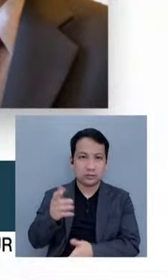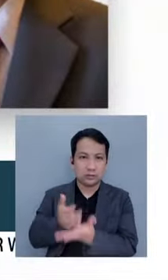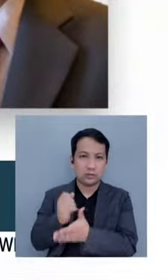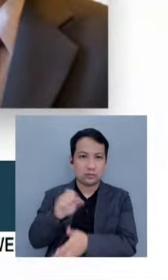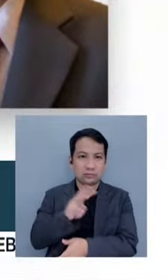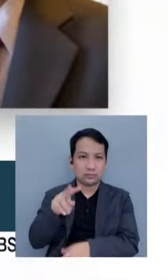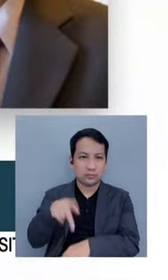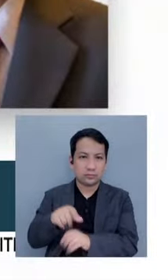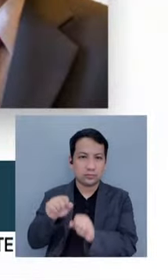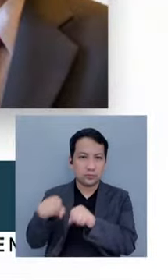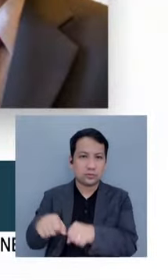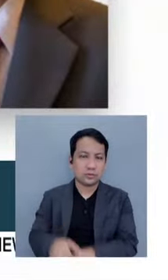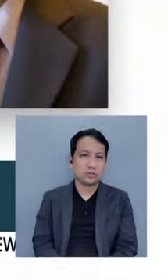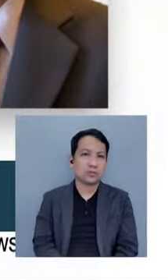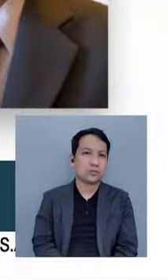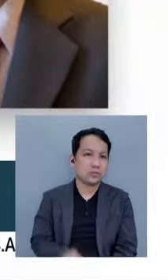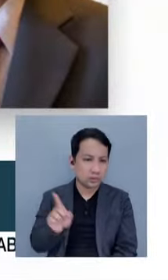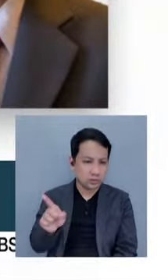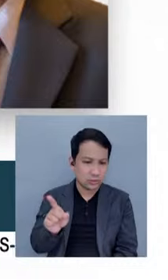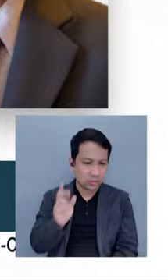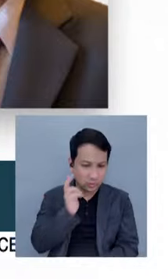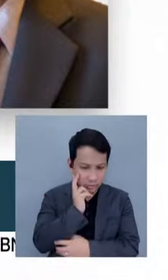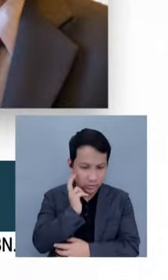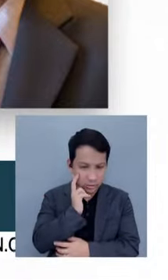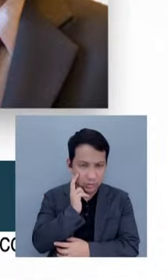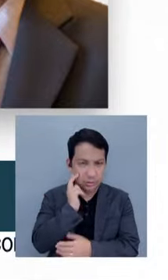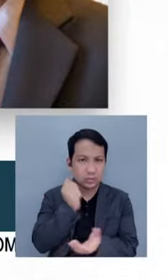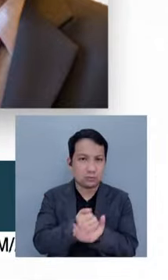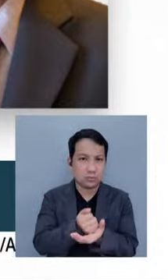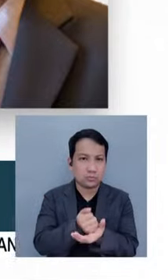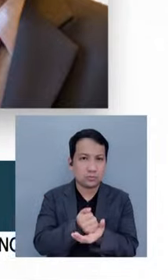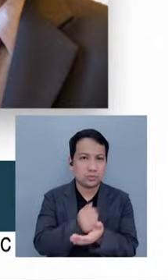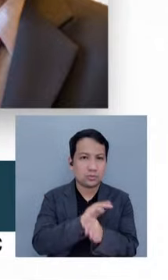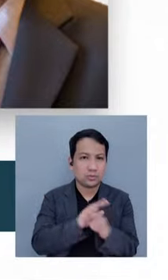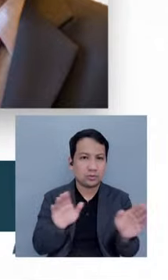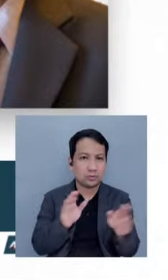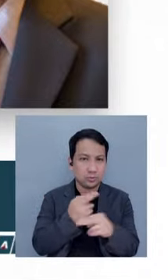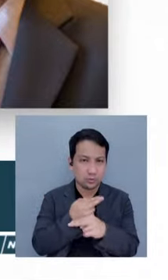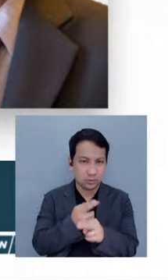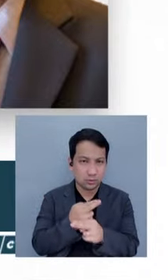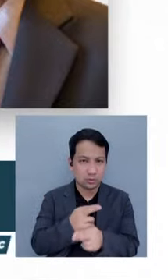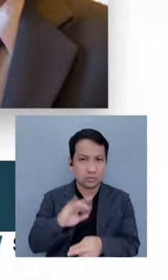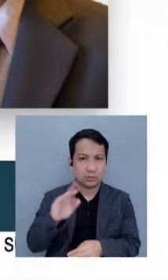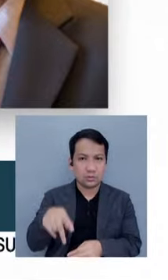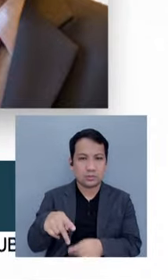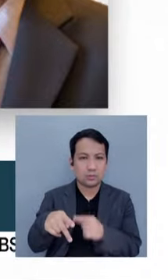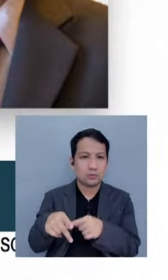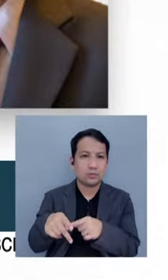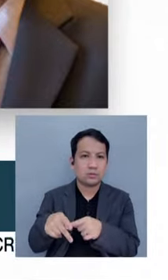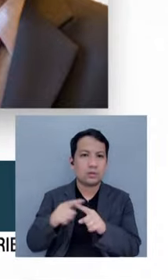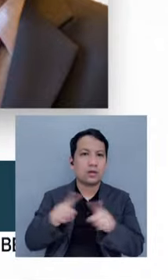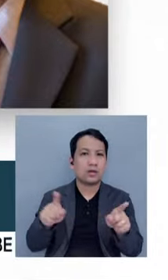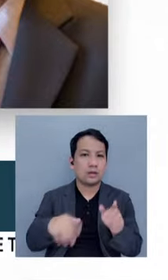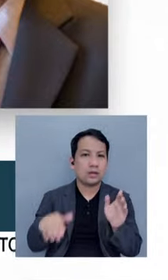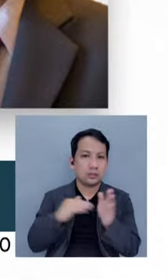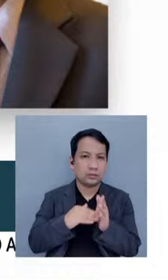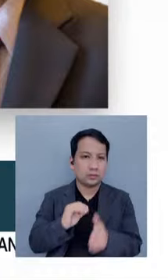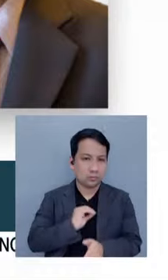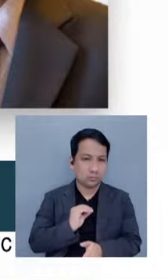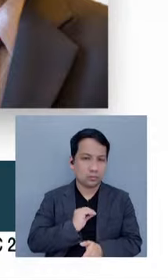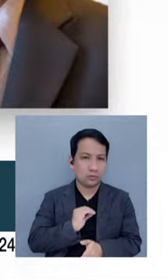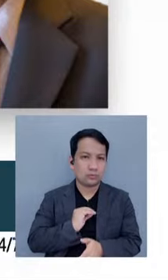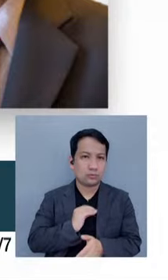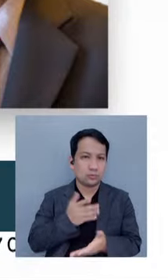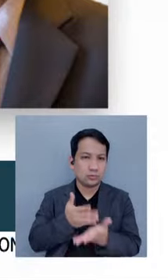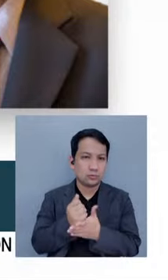Yung pumayag si Duterte na hindi tayo mag-repair, that's against our interest. Kasi anytime it can